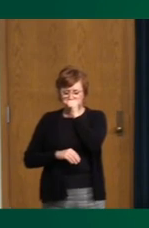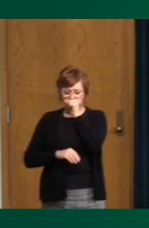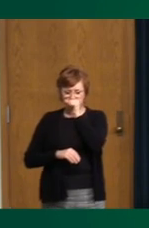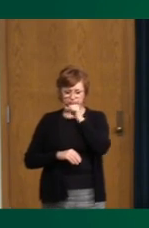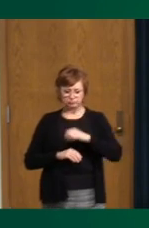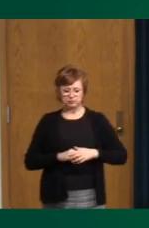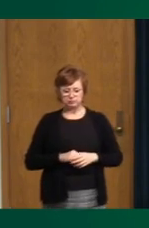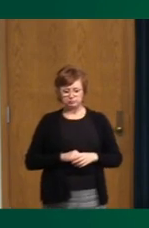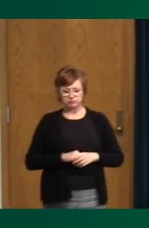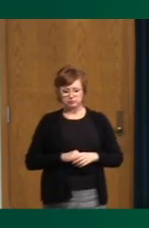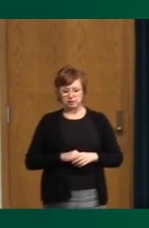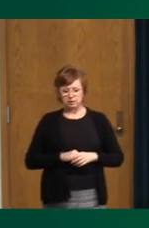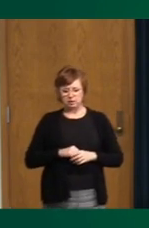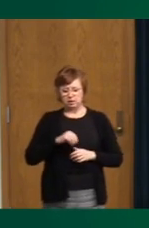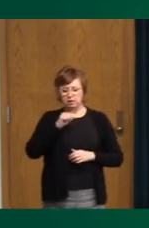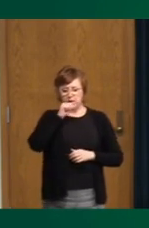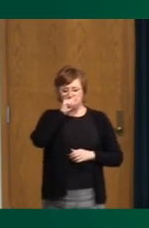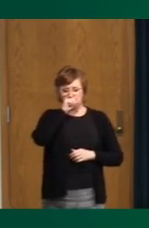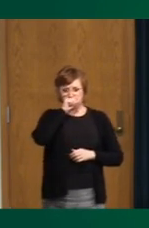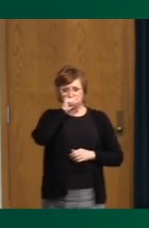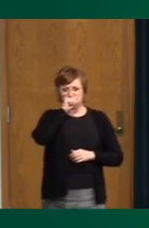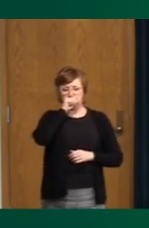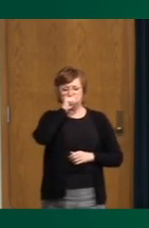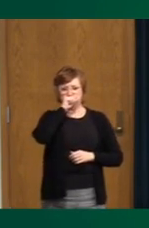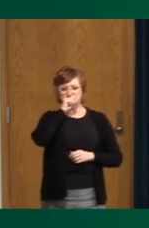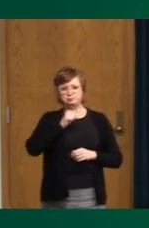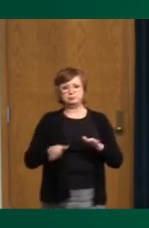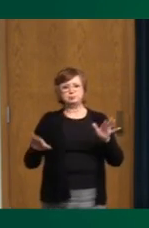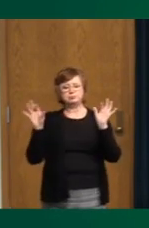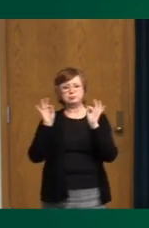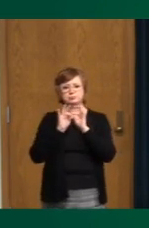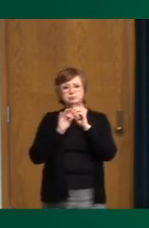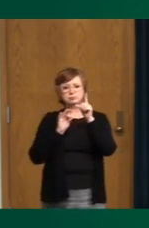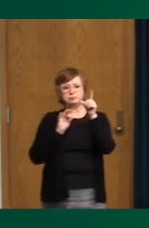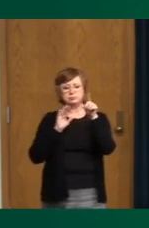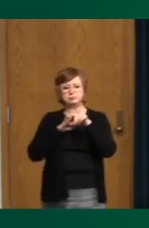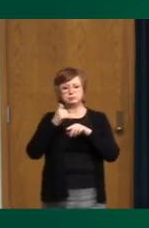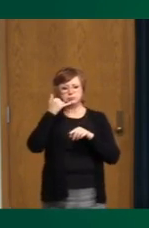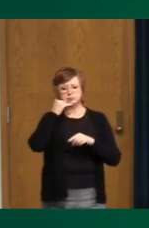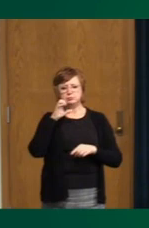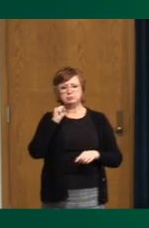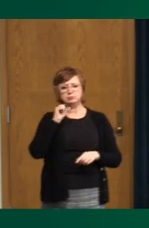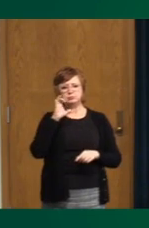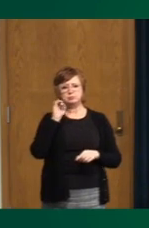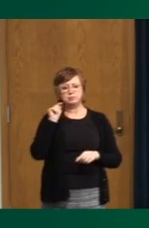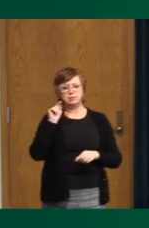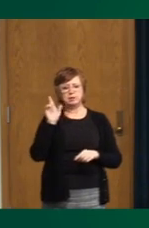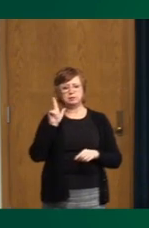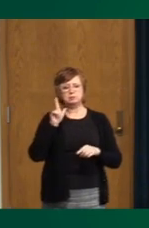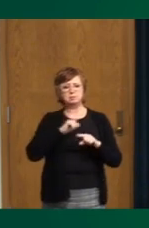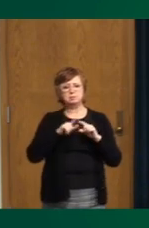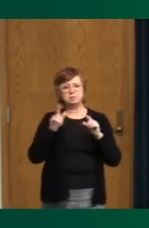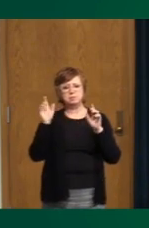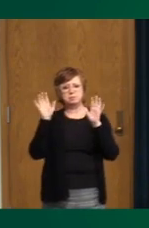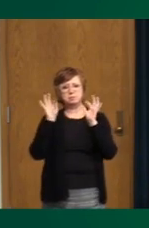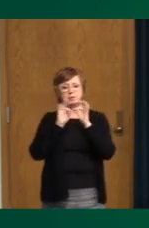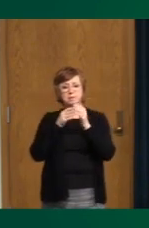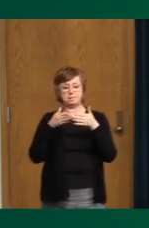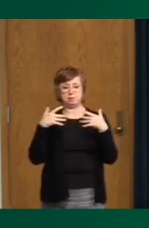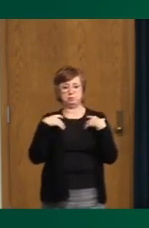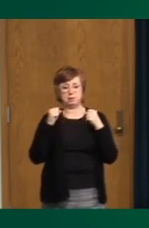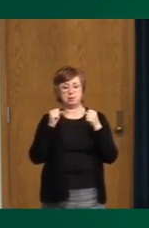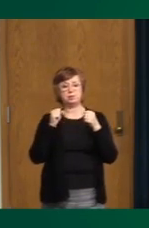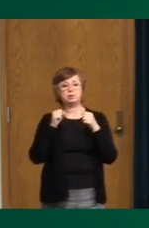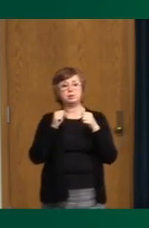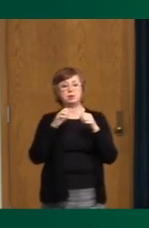Mr. Livingston is on the line, but the other two really important metrics, we talked about the public health measures, our case numbers and all this, but the